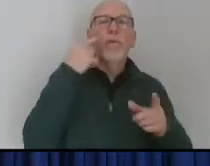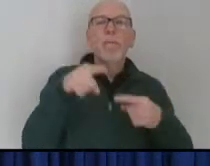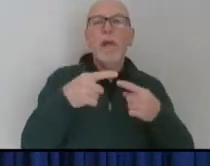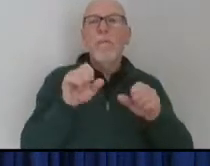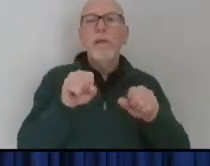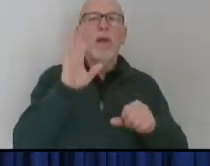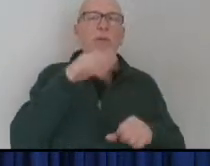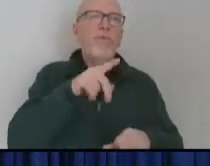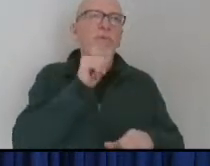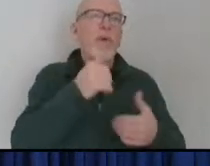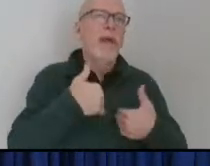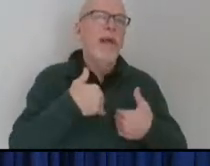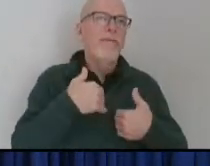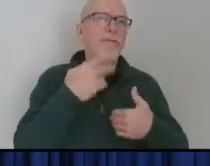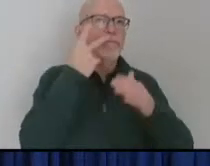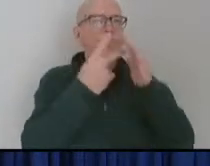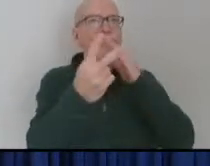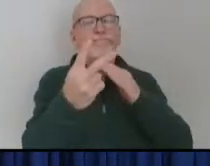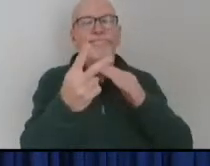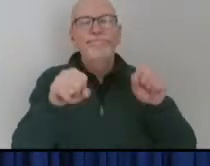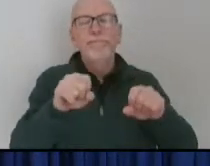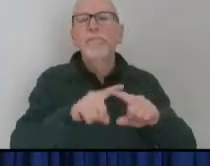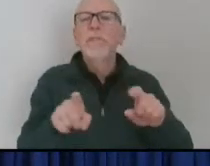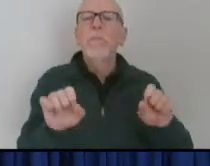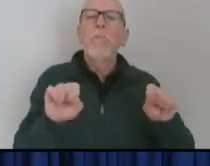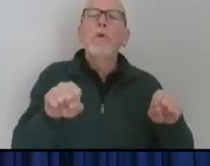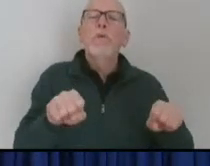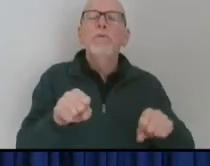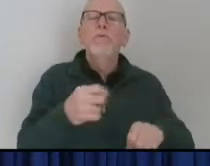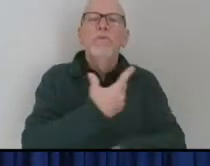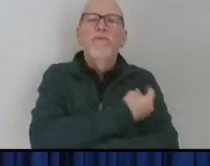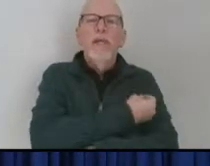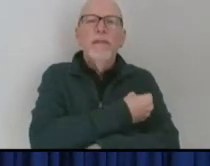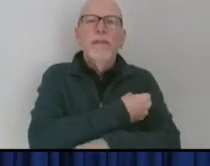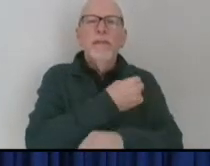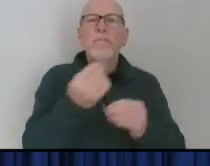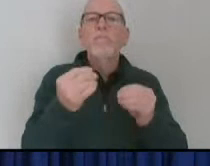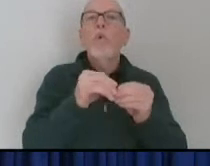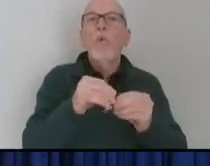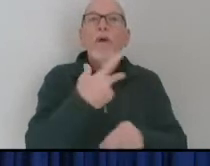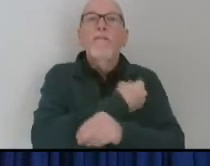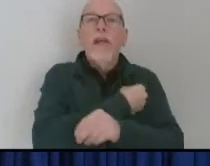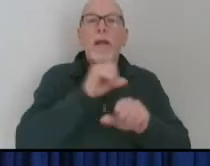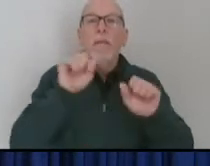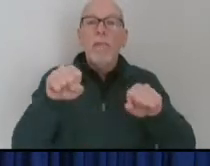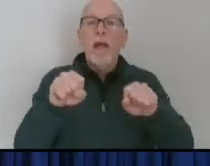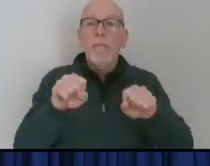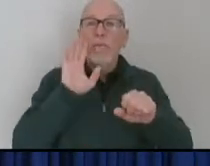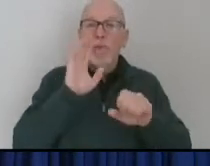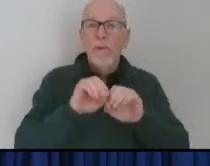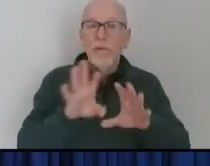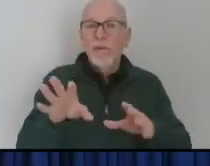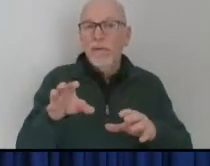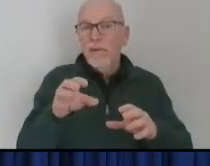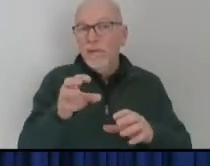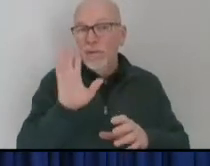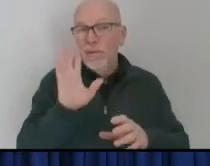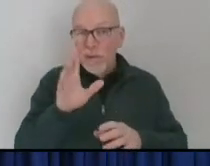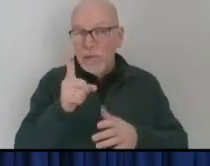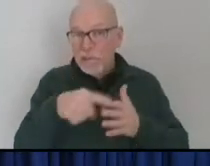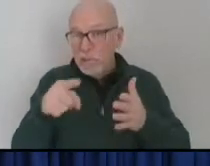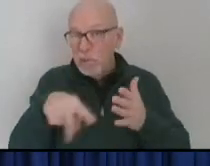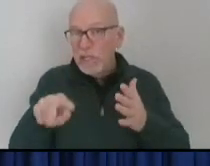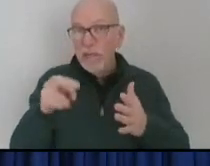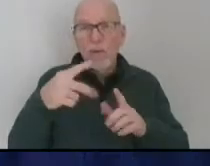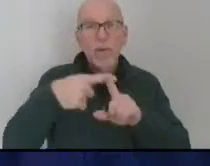have a crystal ball here, but potential vaccines, additional vaccines that might come online? Are we weeks, months, or what's the status